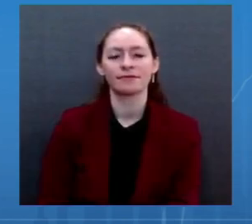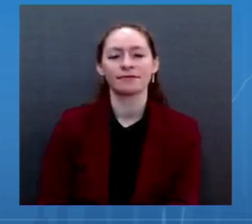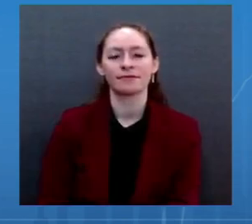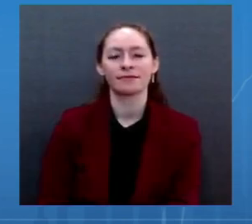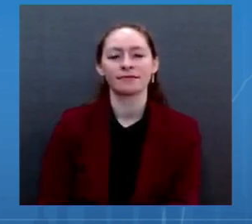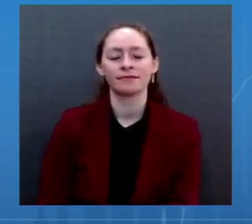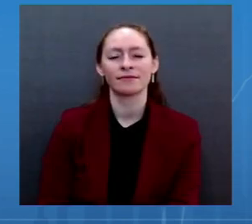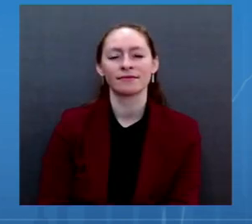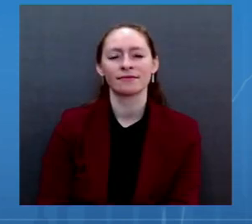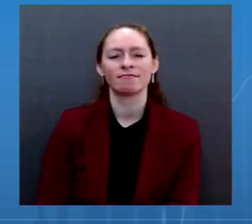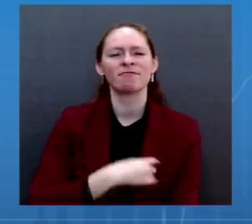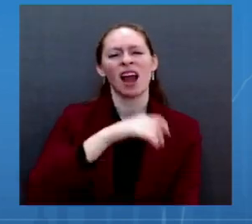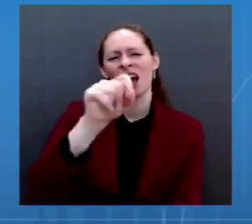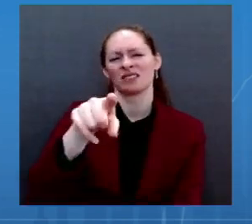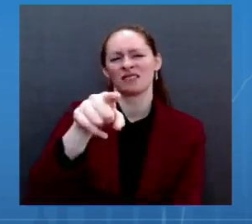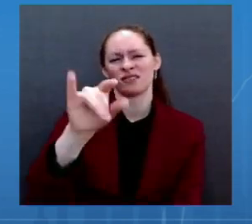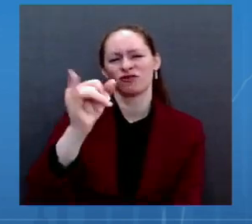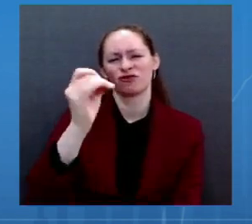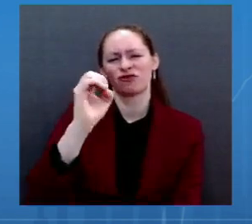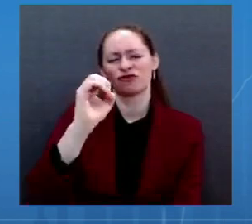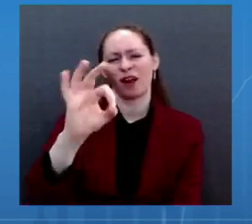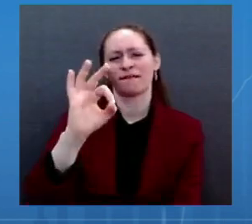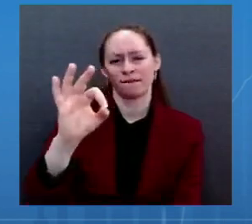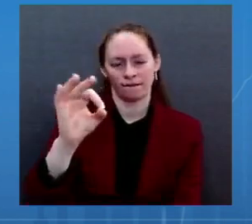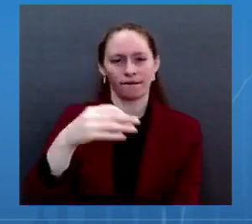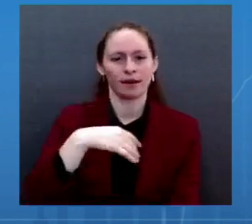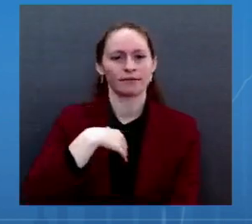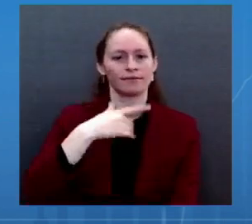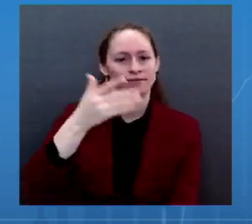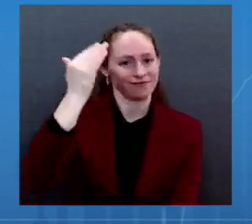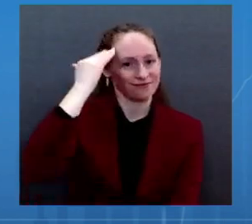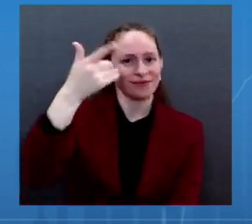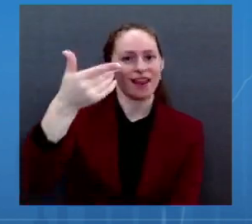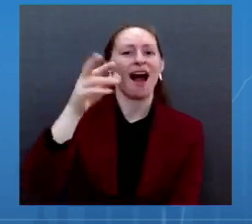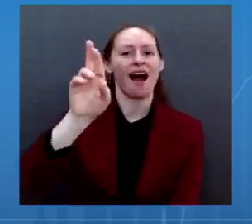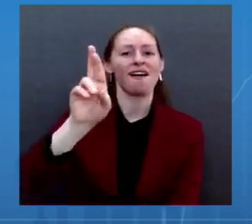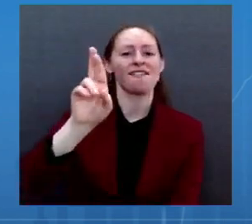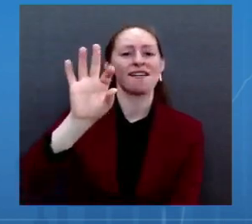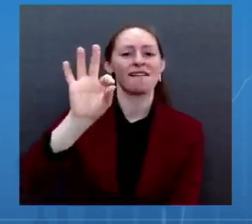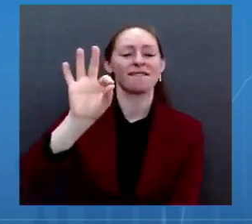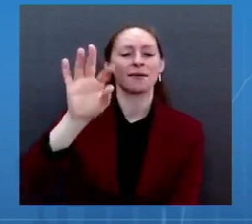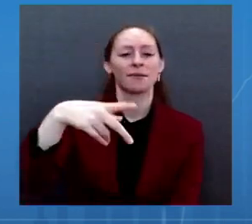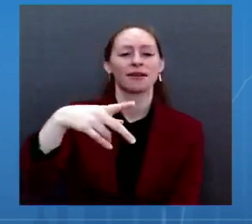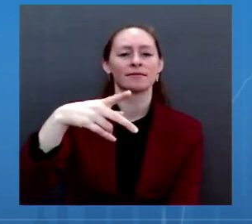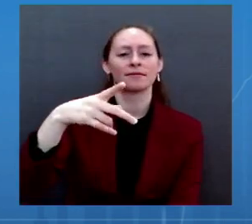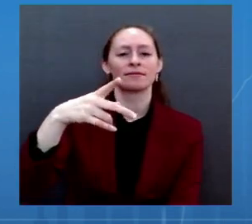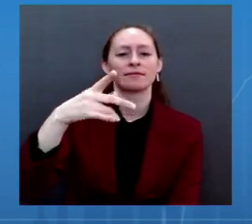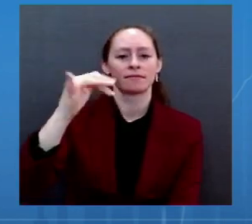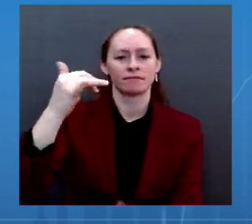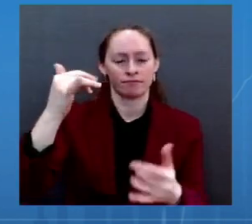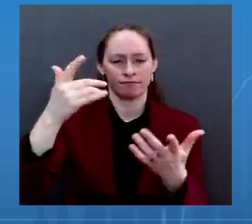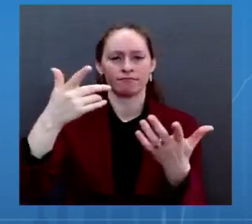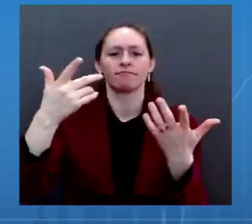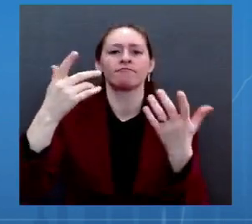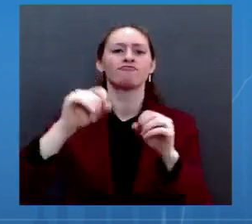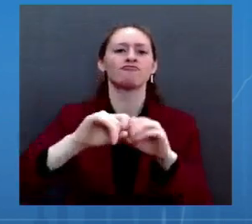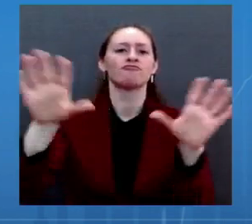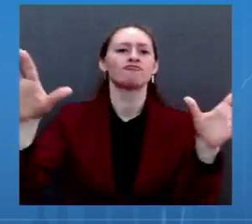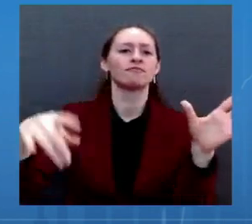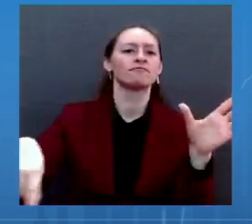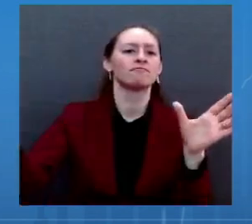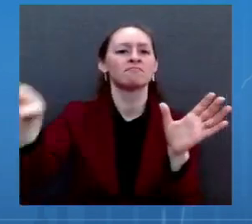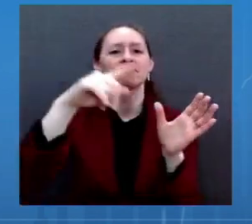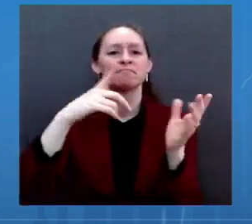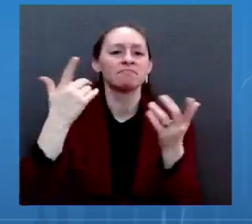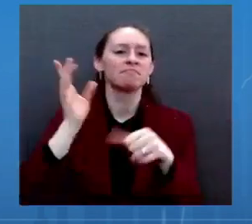for the $500 million plan in January. But big picture, can you say with confidence that the rapid test